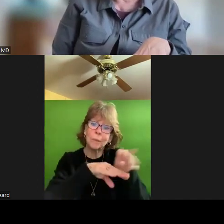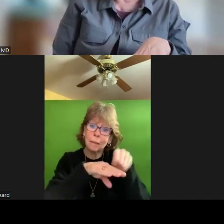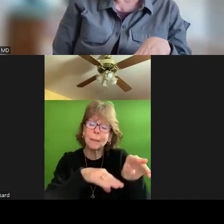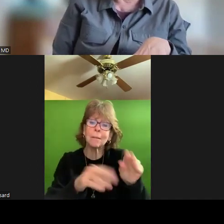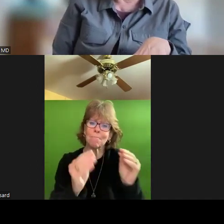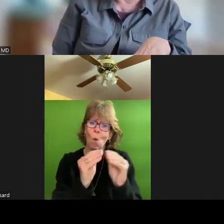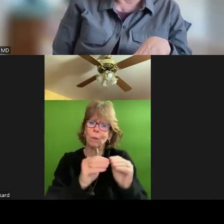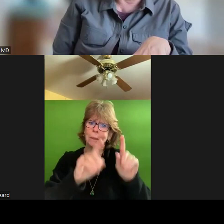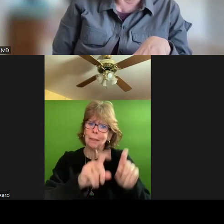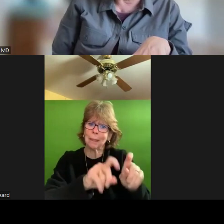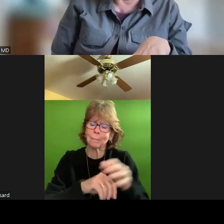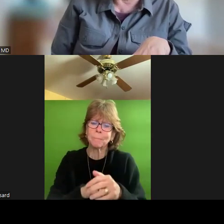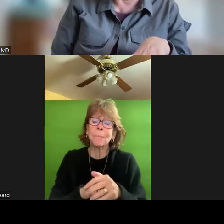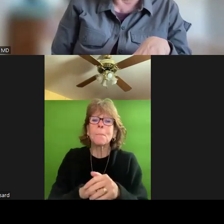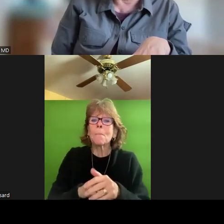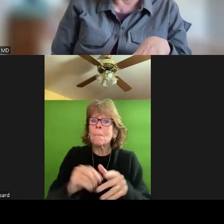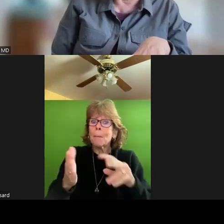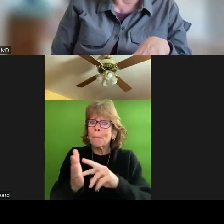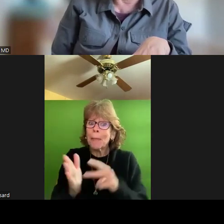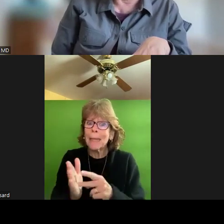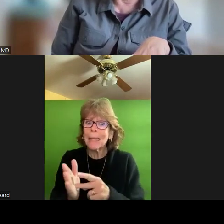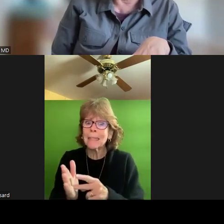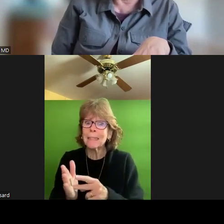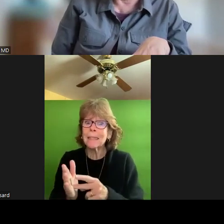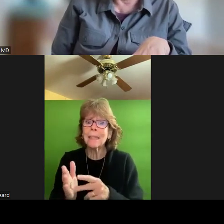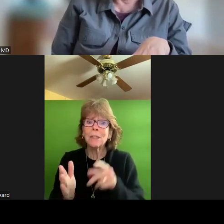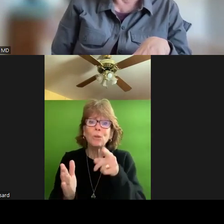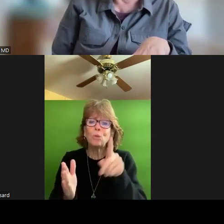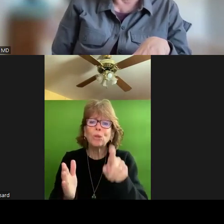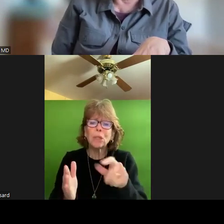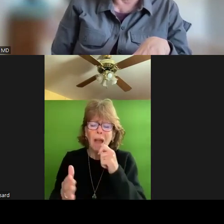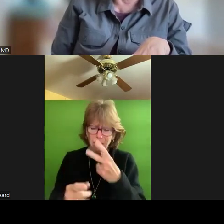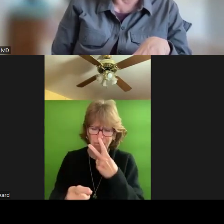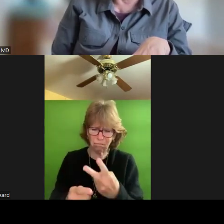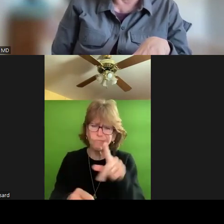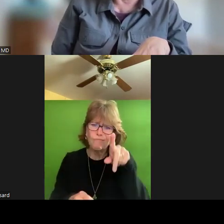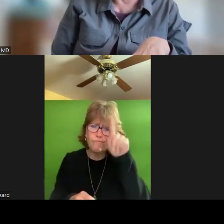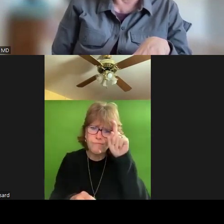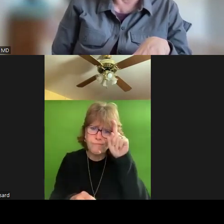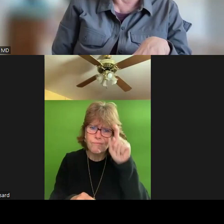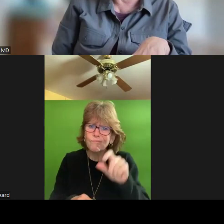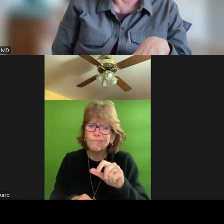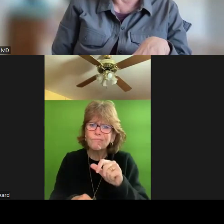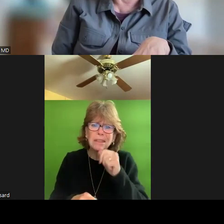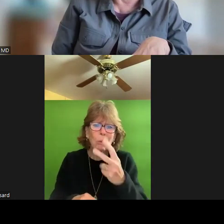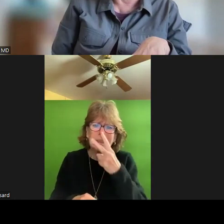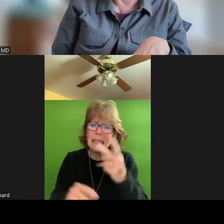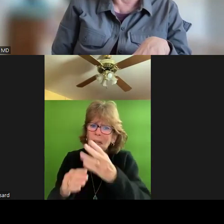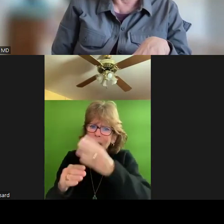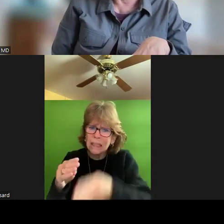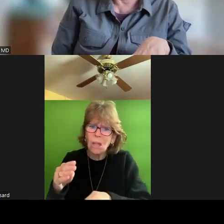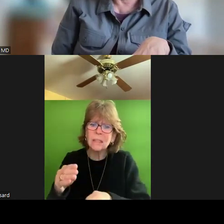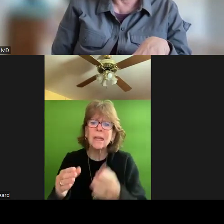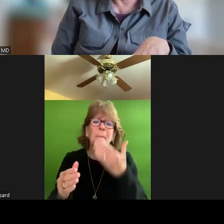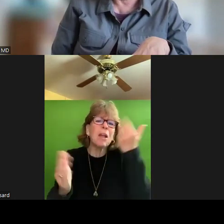Basically, what this means is that a child should not be tested repeatedly to try to get a desired result, because that will delay